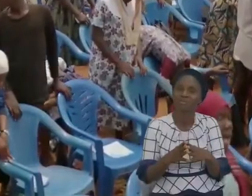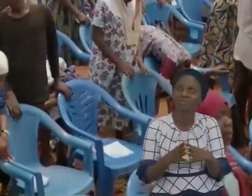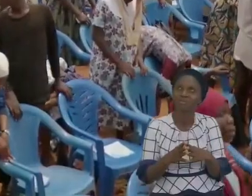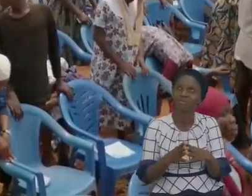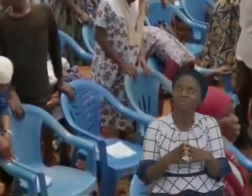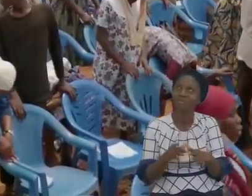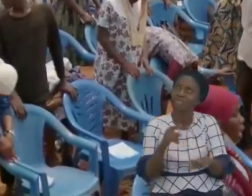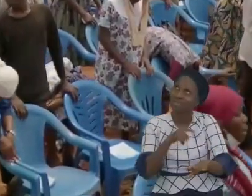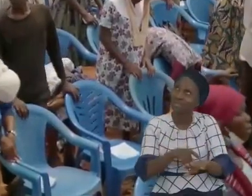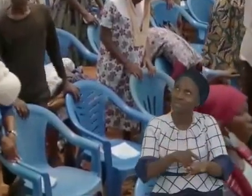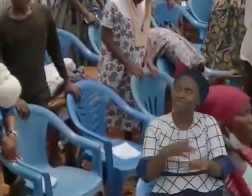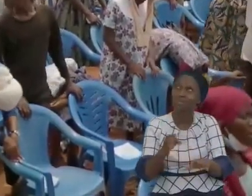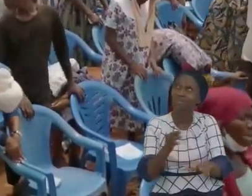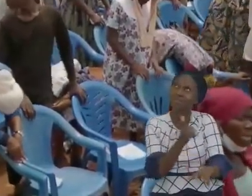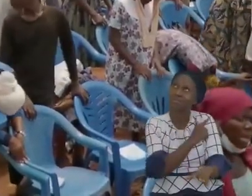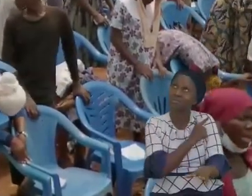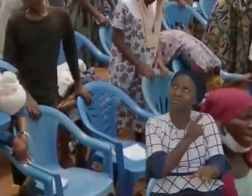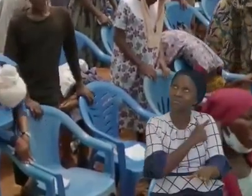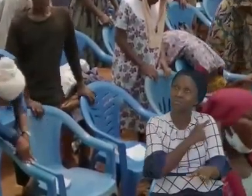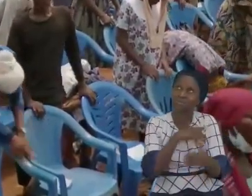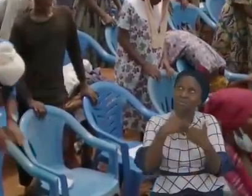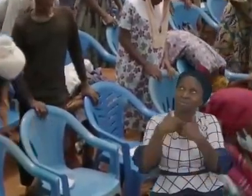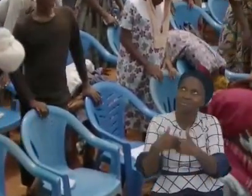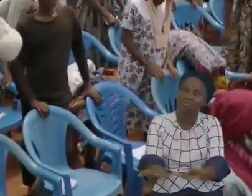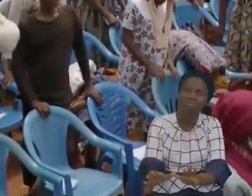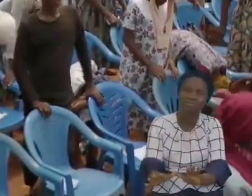Time of idleness over.